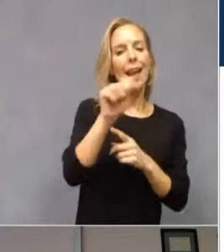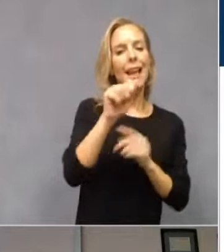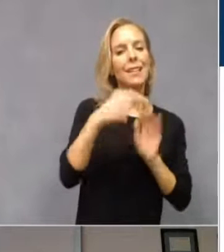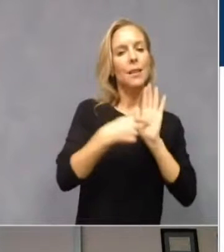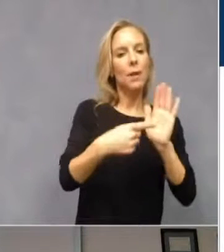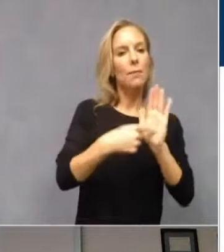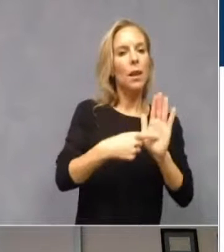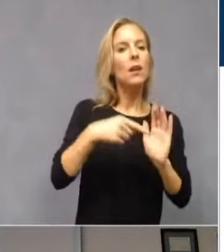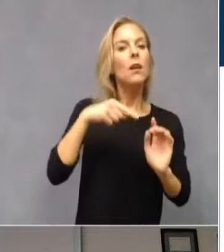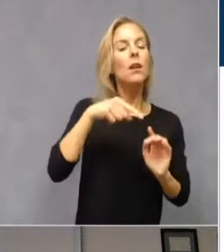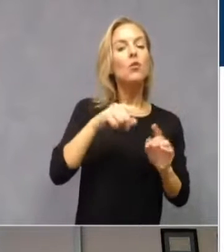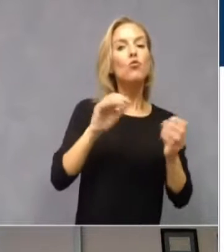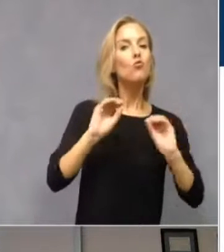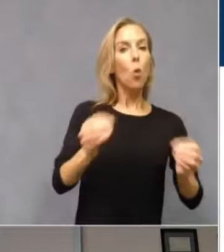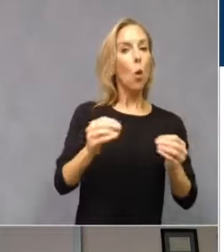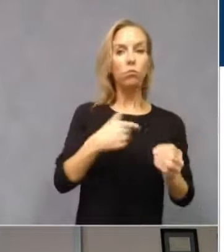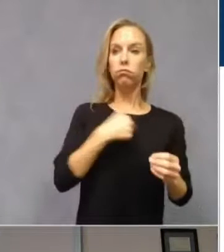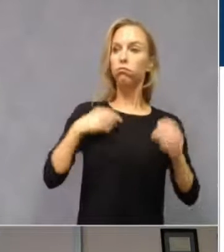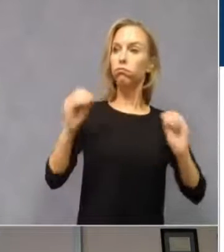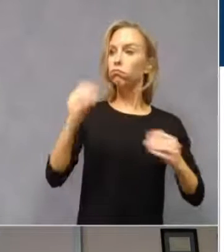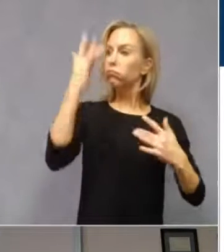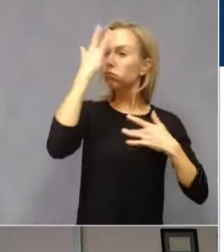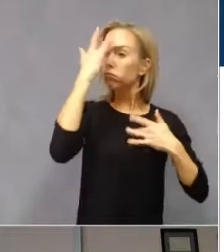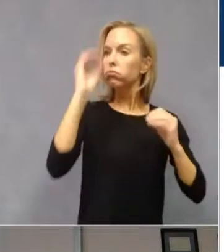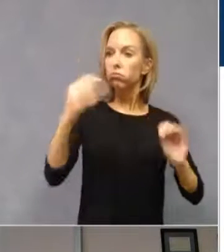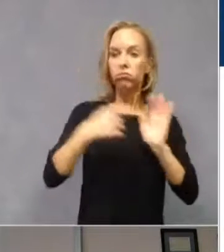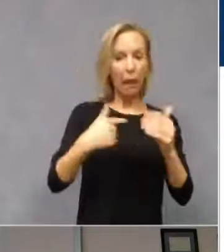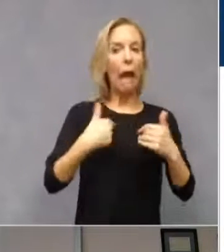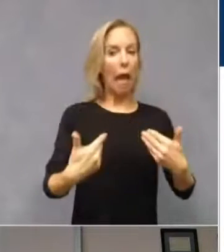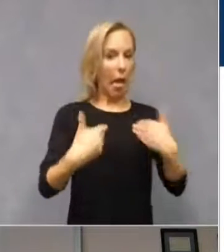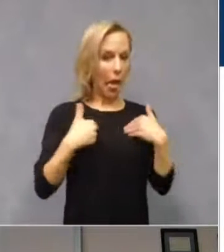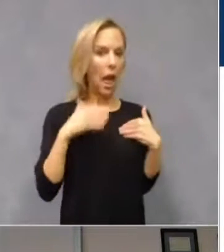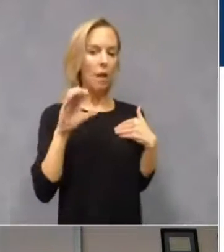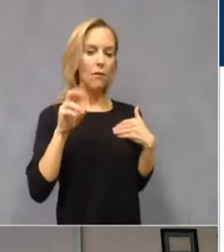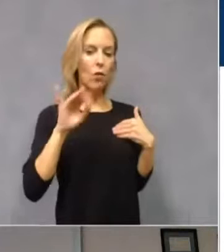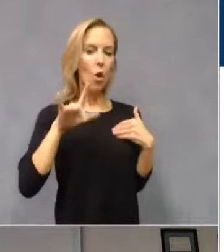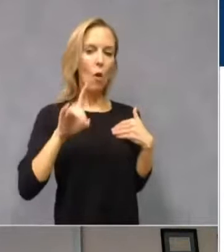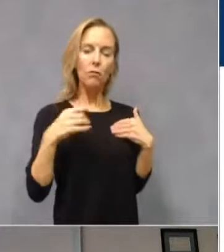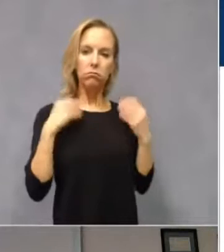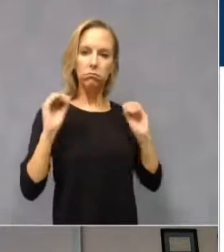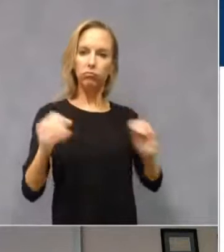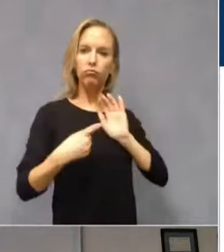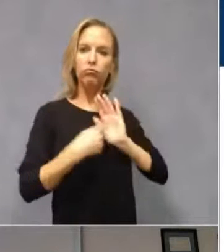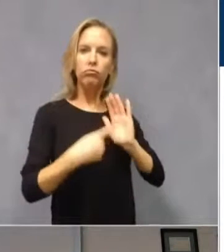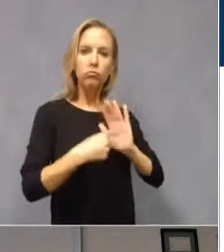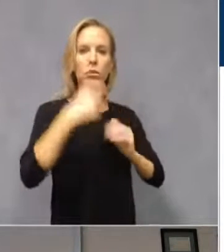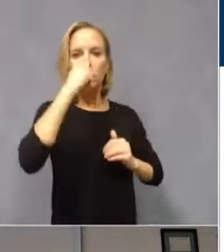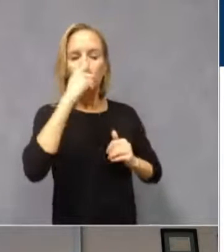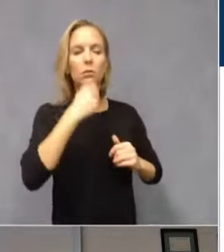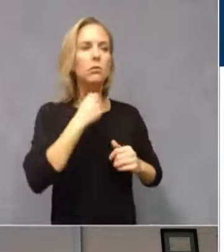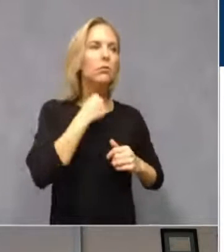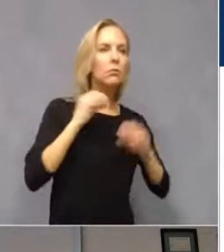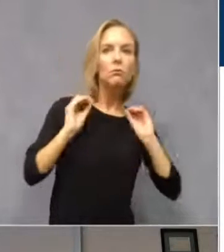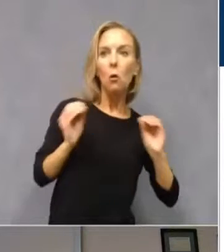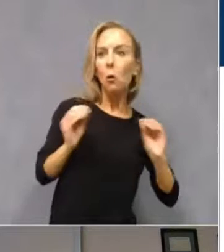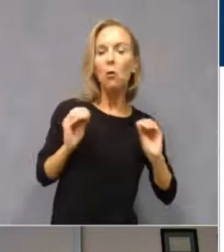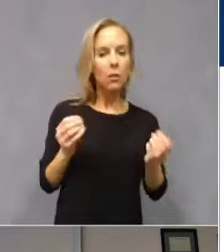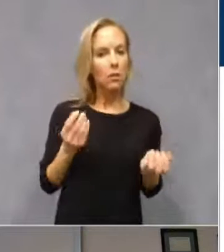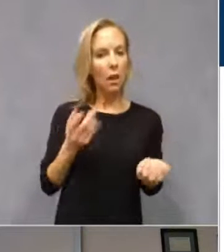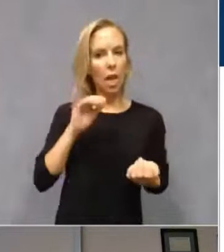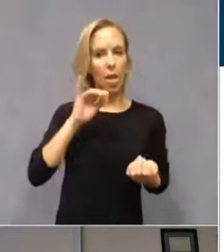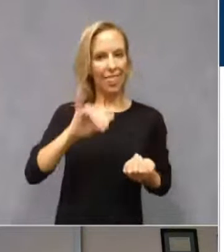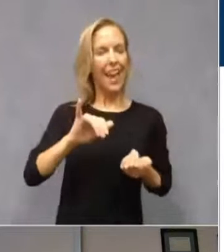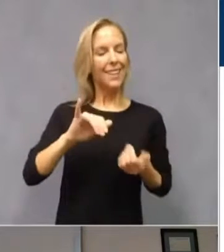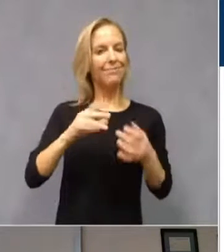no symptoms while they are infected but are actively spreading infection, is a major source of transmitting